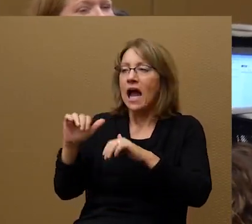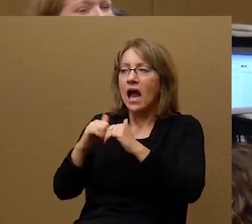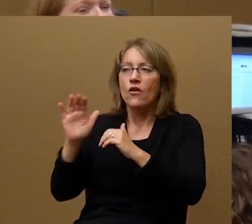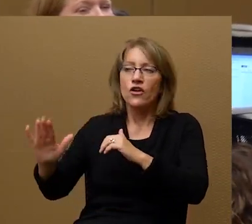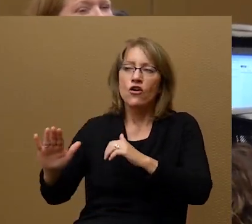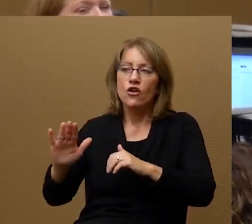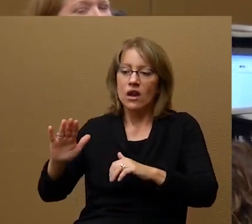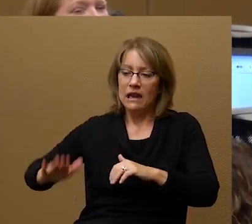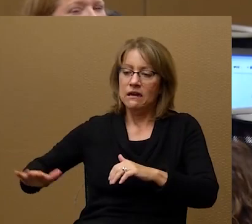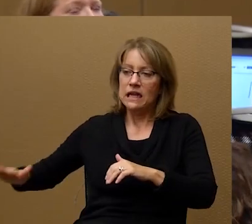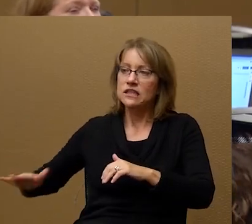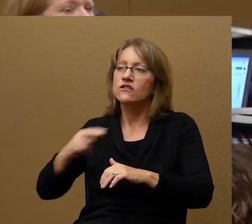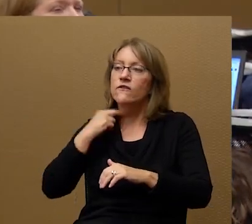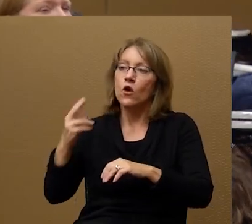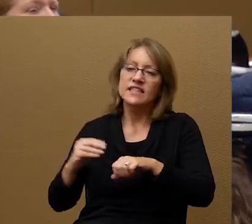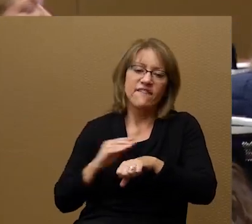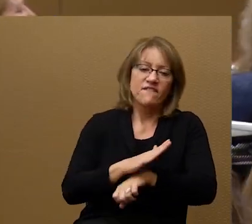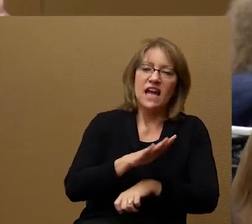bit. Yeah.